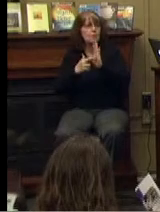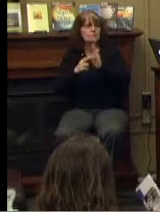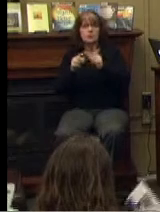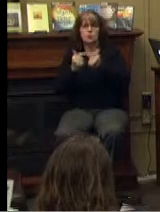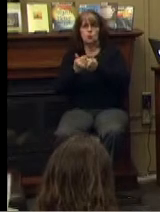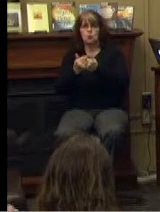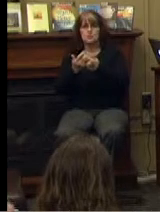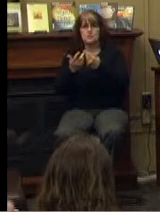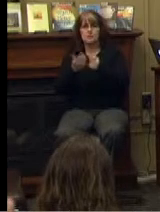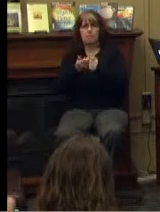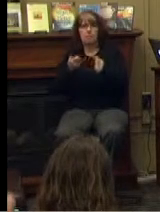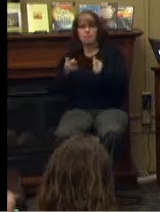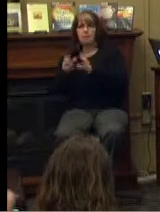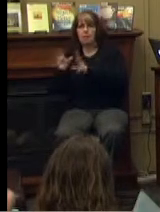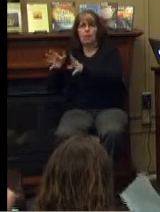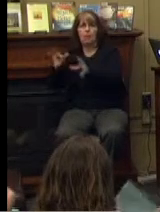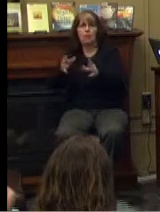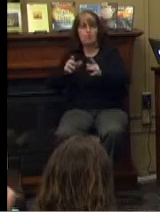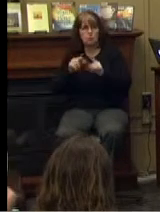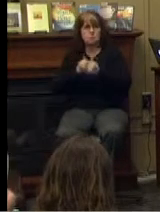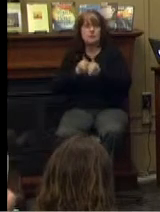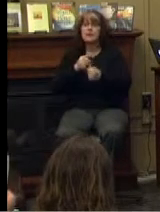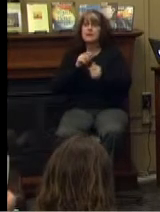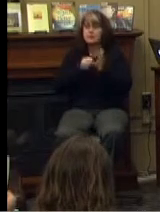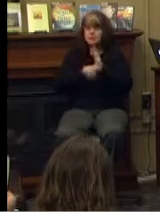in our classroom settings,